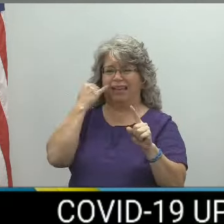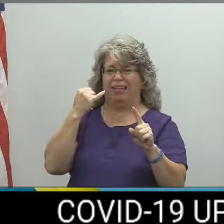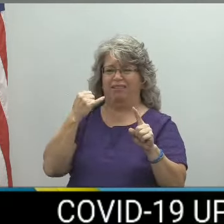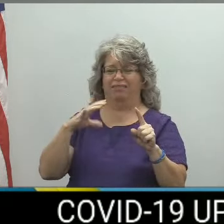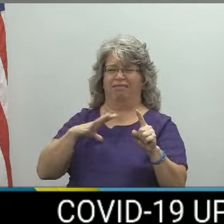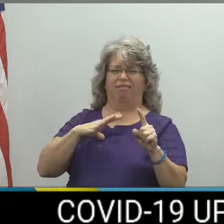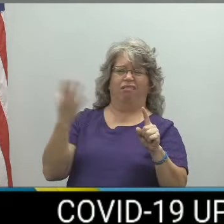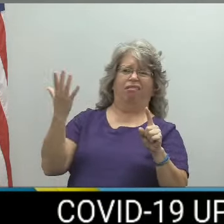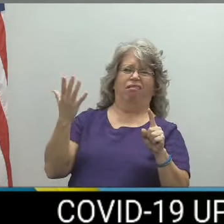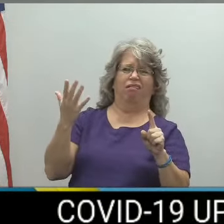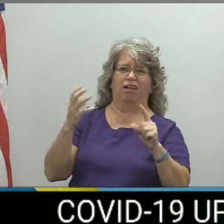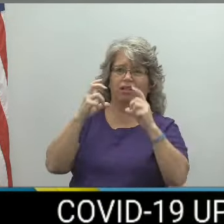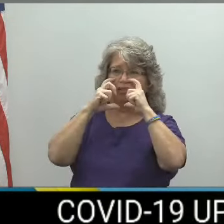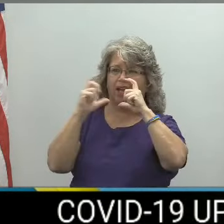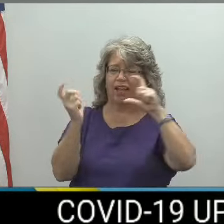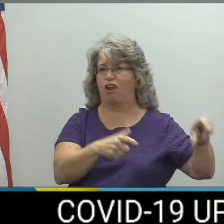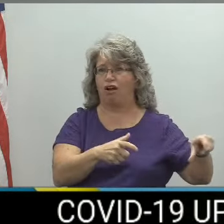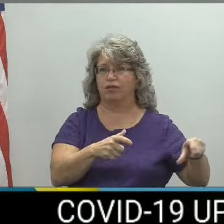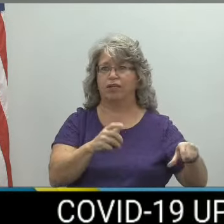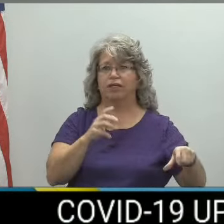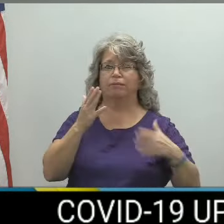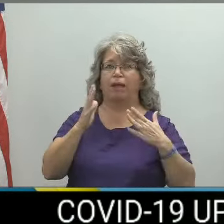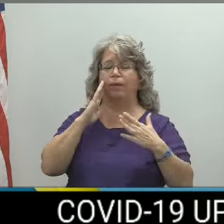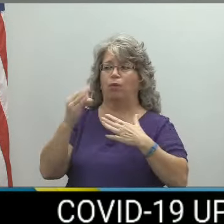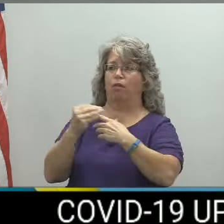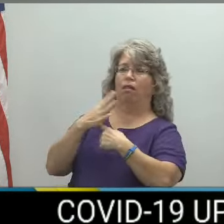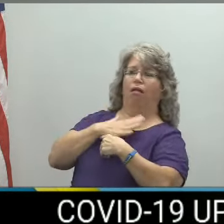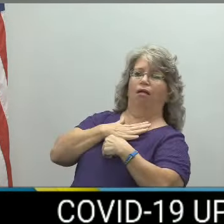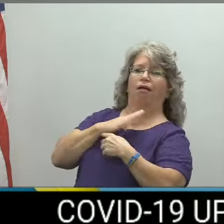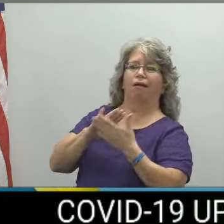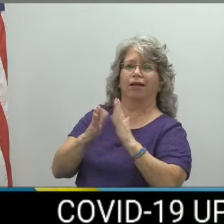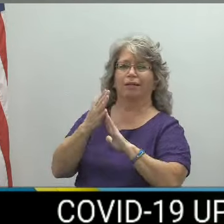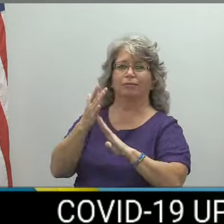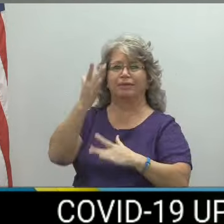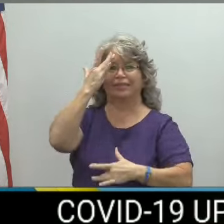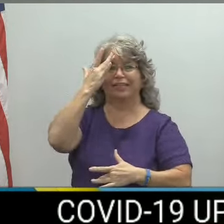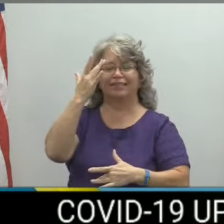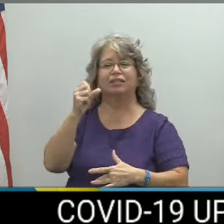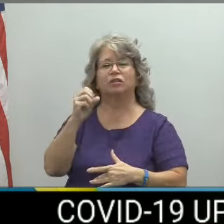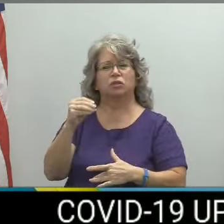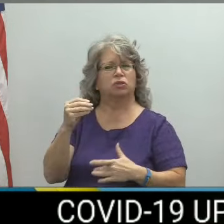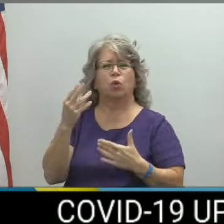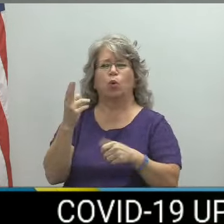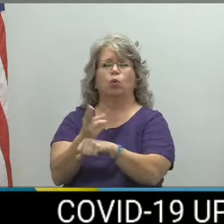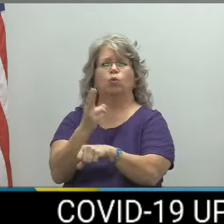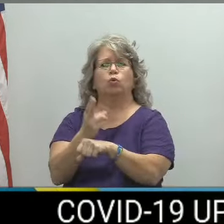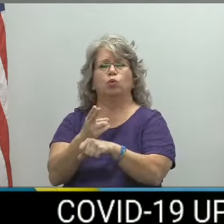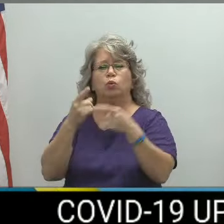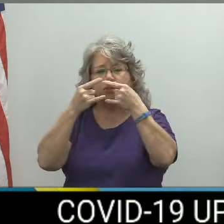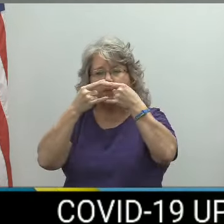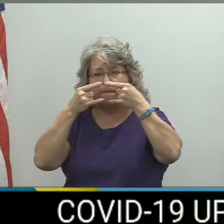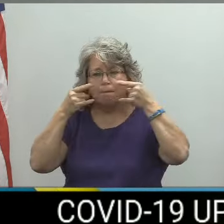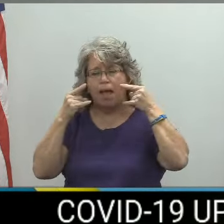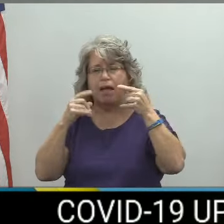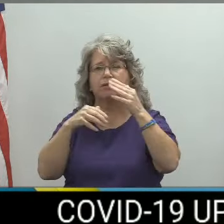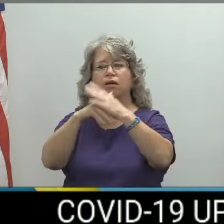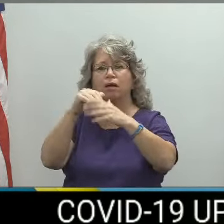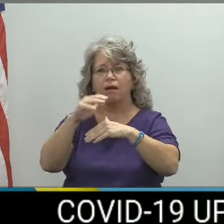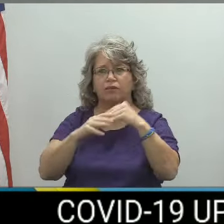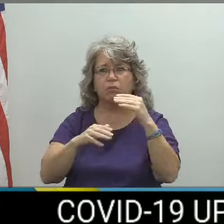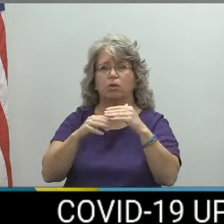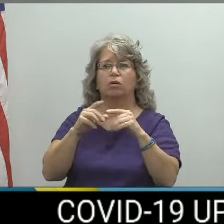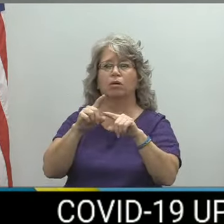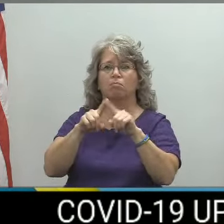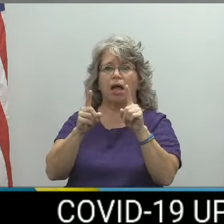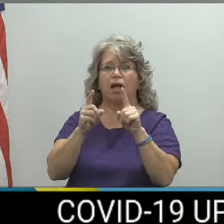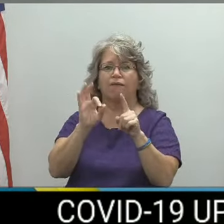take it off, you're going to end up getting sick when you could just have worn a mask that's comfortable to you. It's easy to wear properly, and you will wear it more